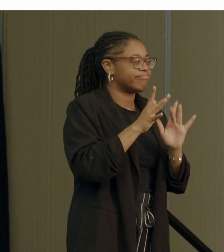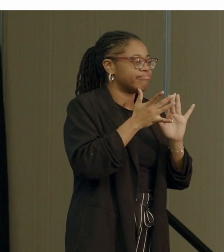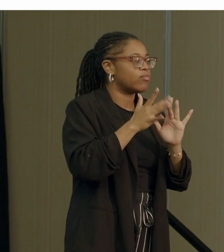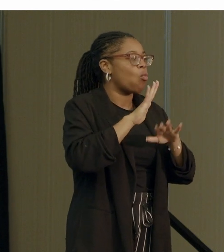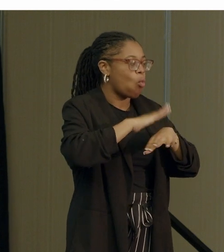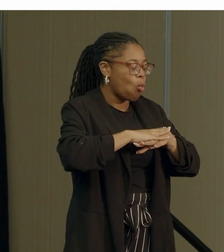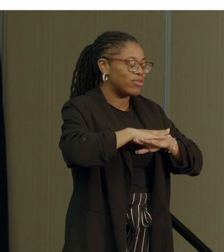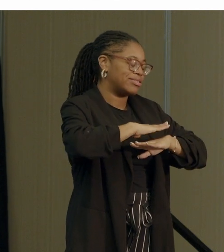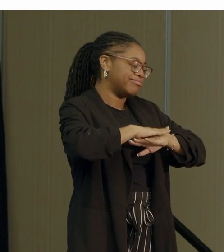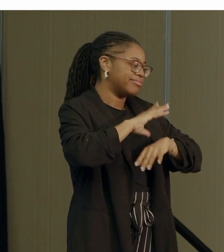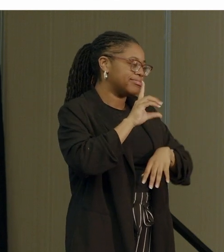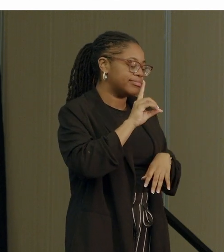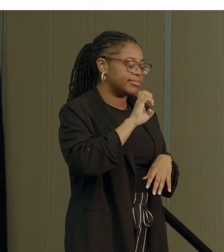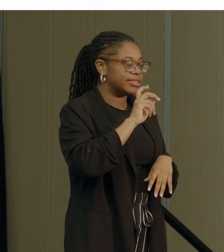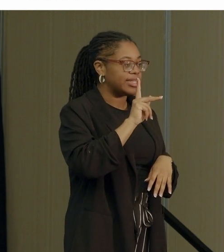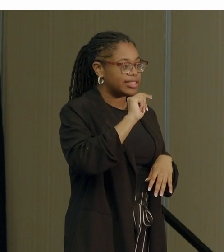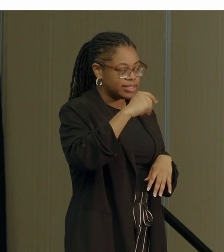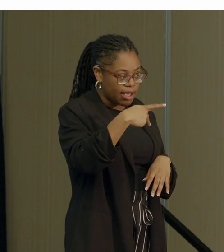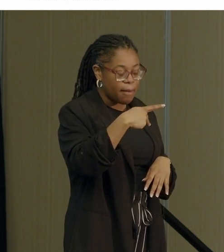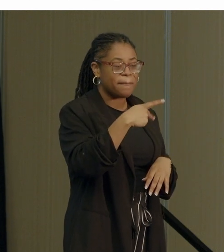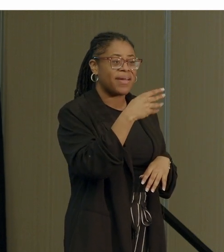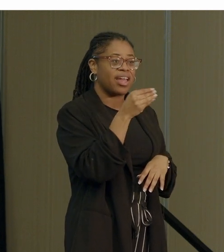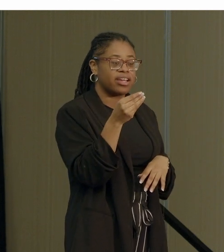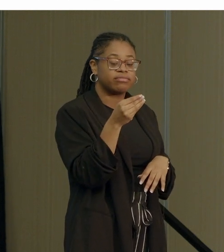desktop and on